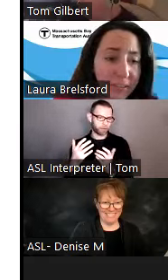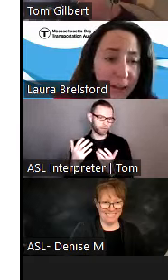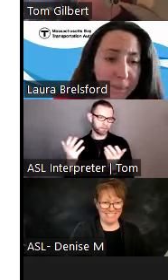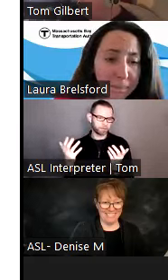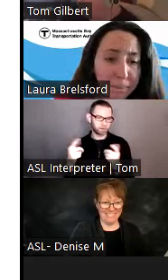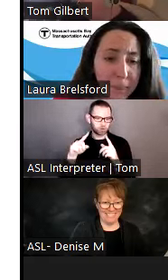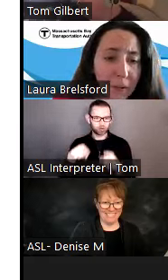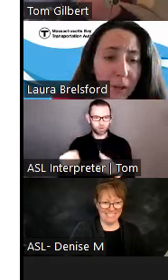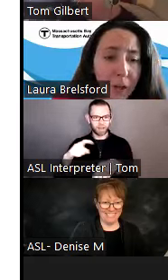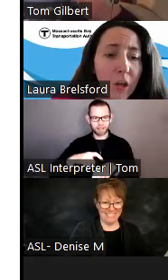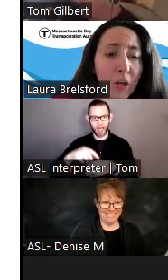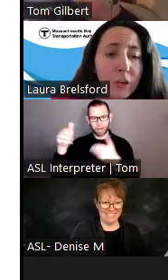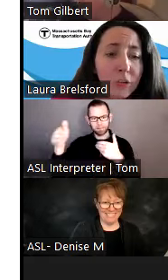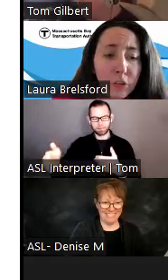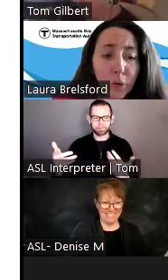over the time.